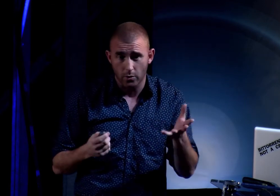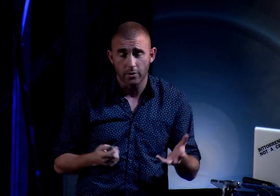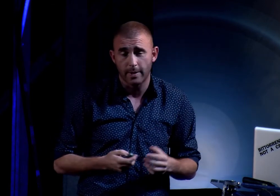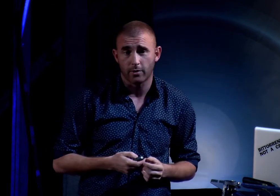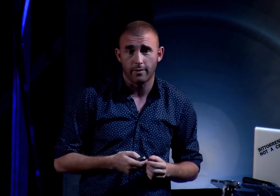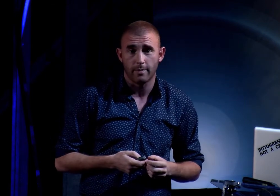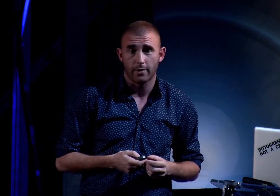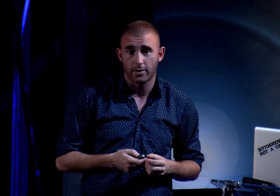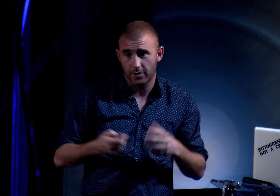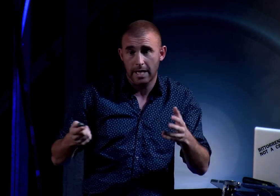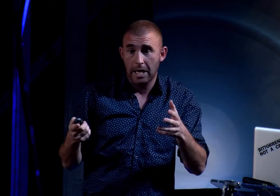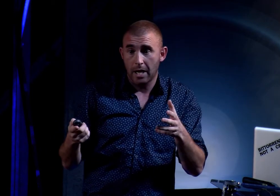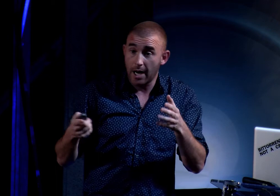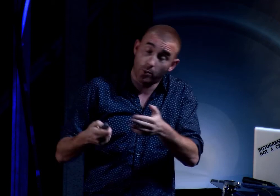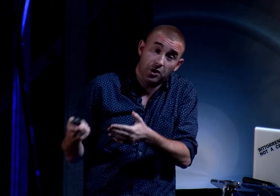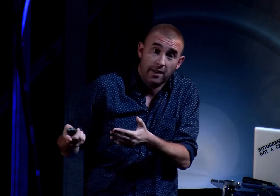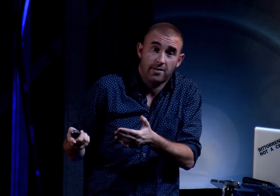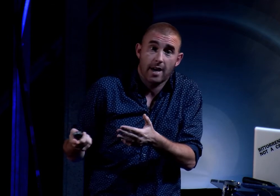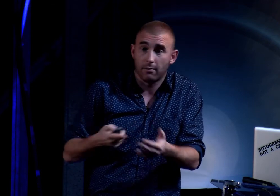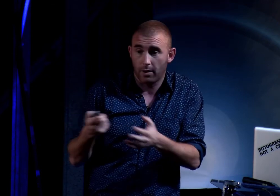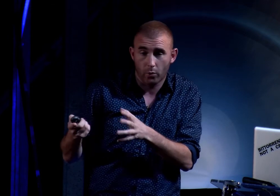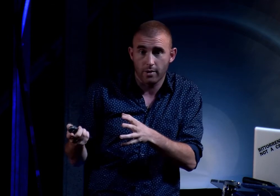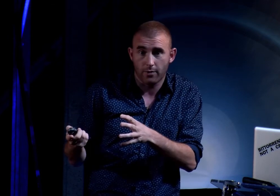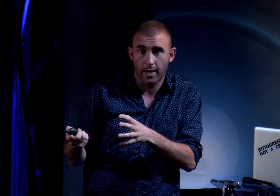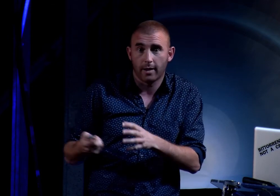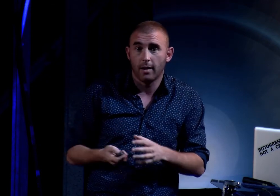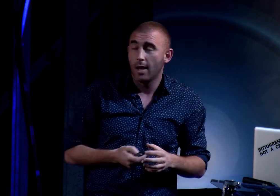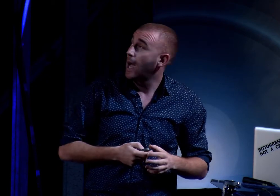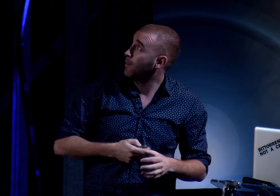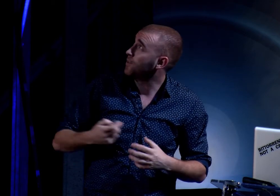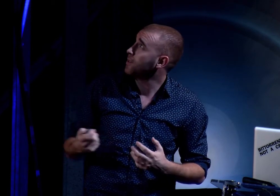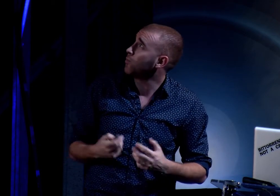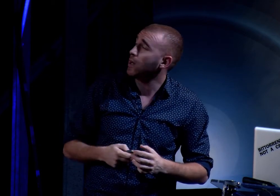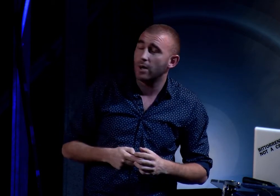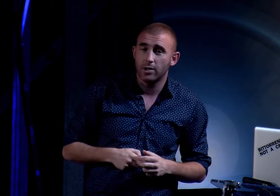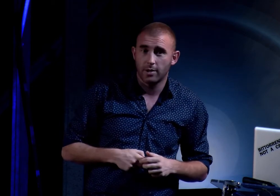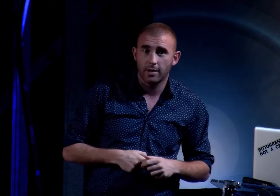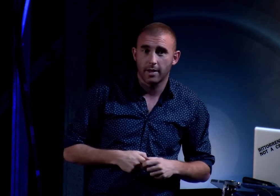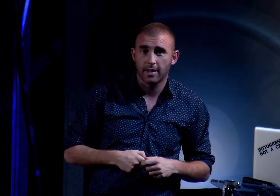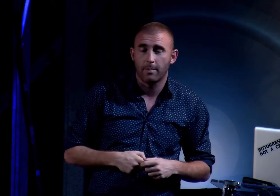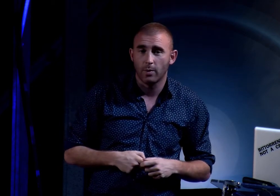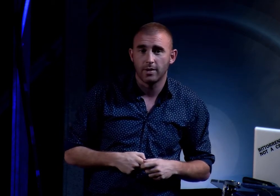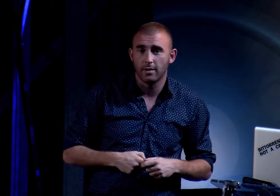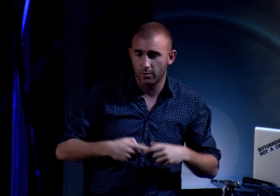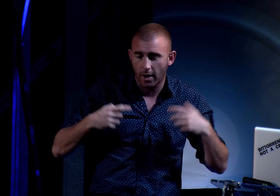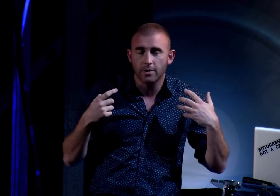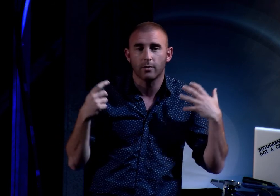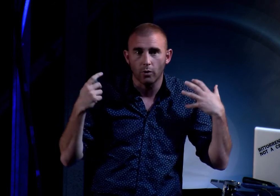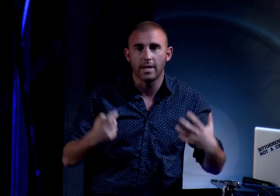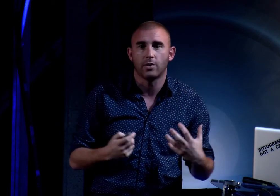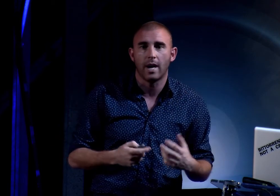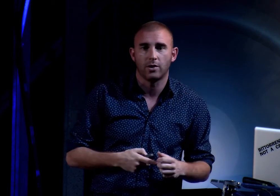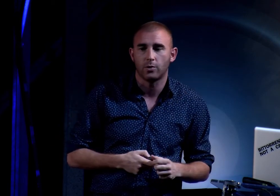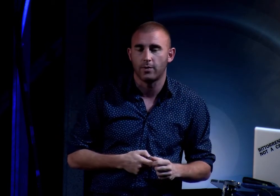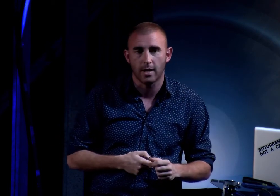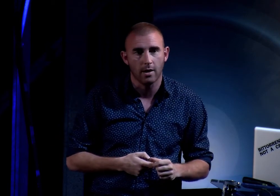people who use BitTorrent every month and just say, hey, do you want to check this out? Like, what do you think? And we've seen some really, really interesting things happen. We've seen tons of